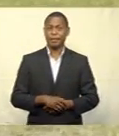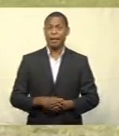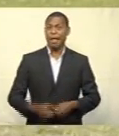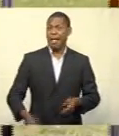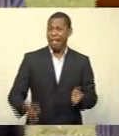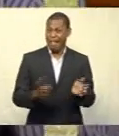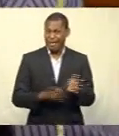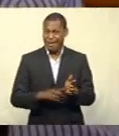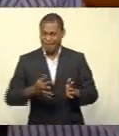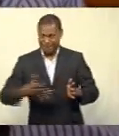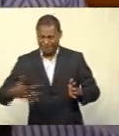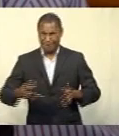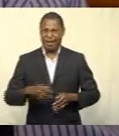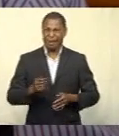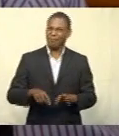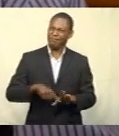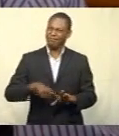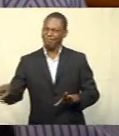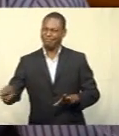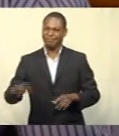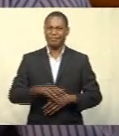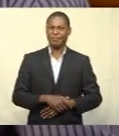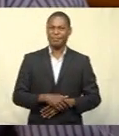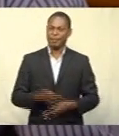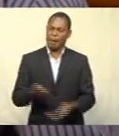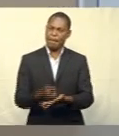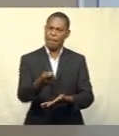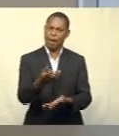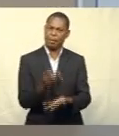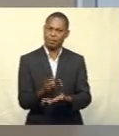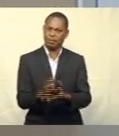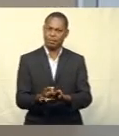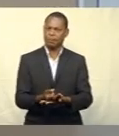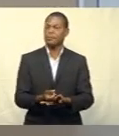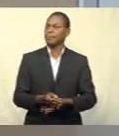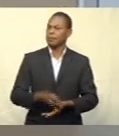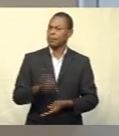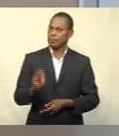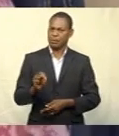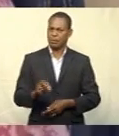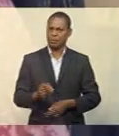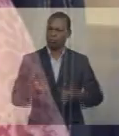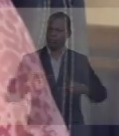exit door? And pay your bills as you can afford it, travellers told.